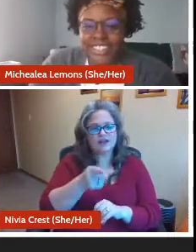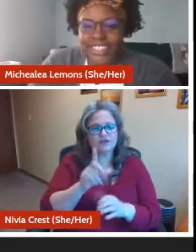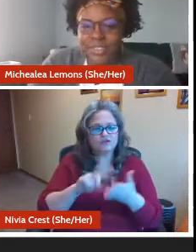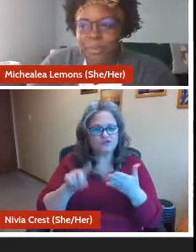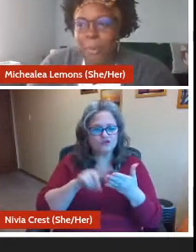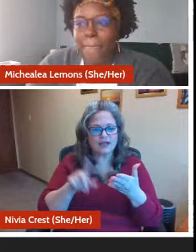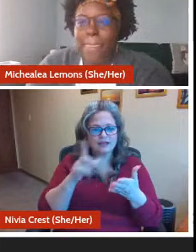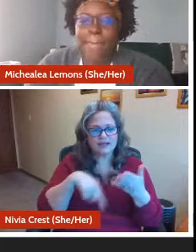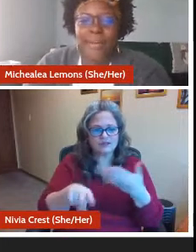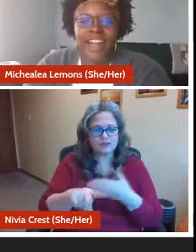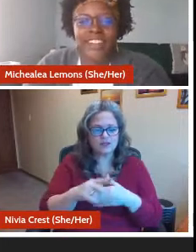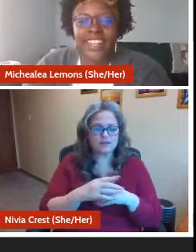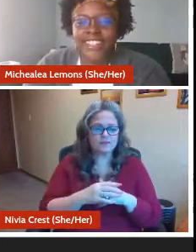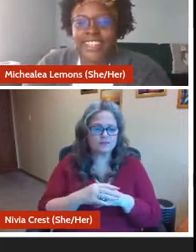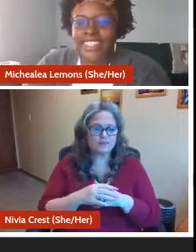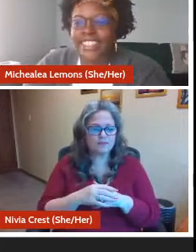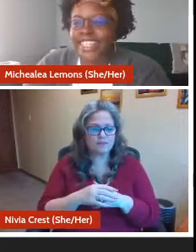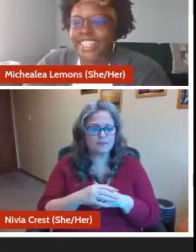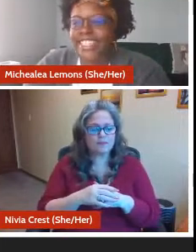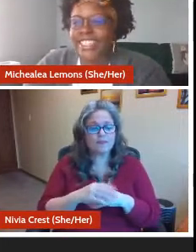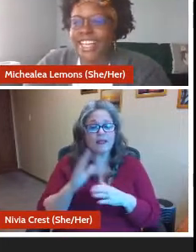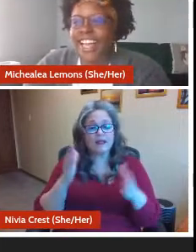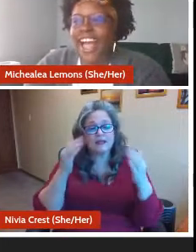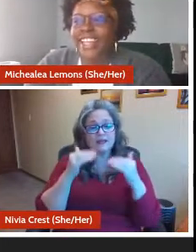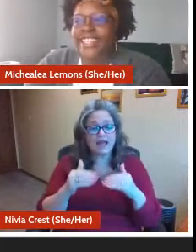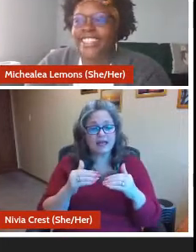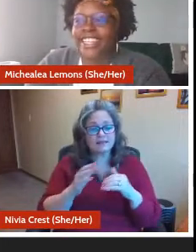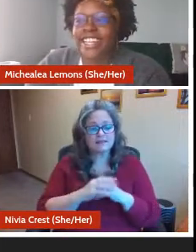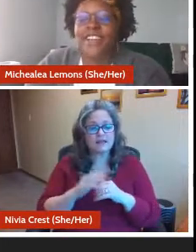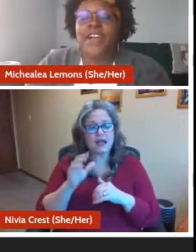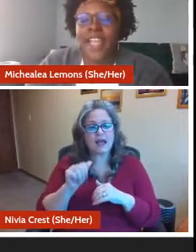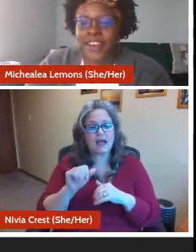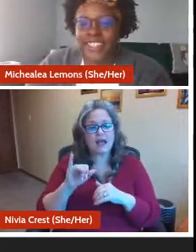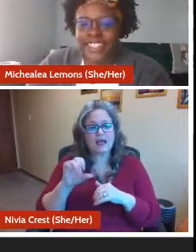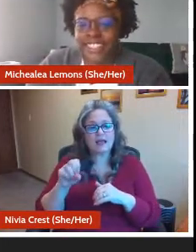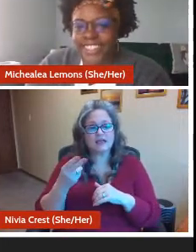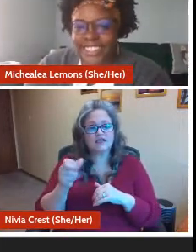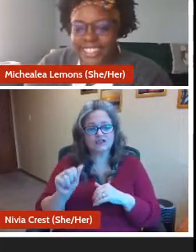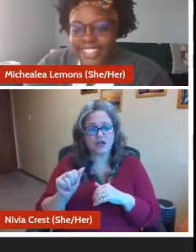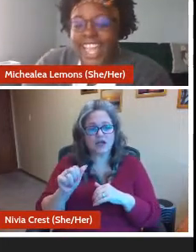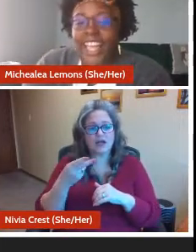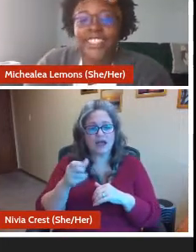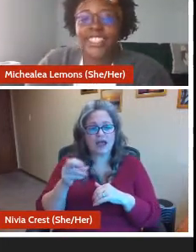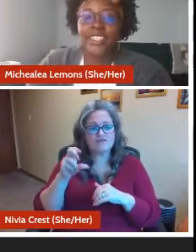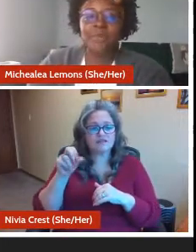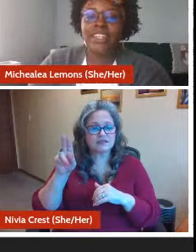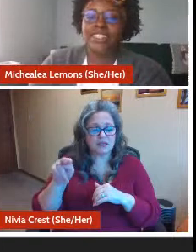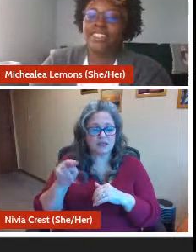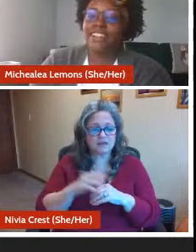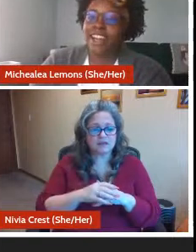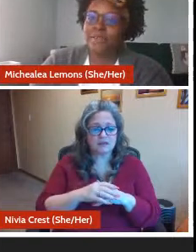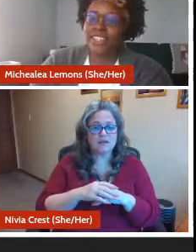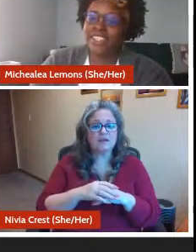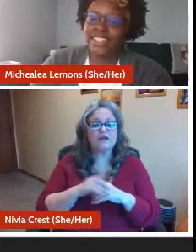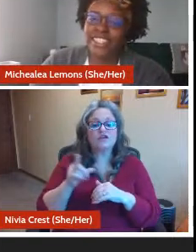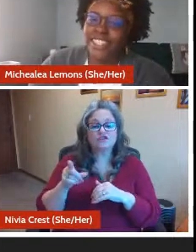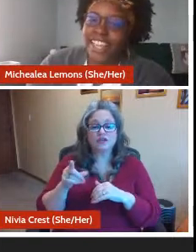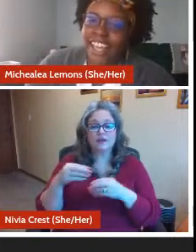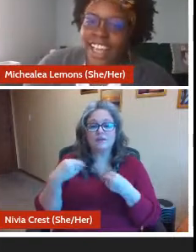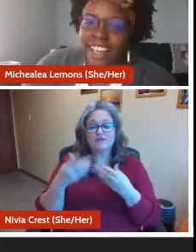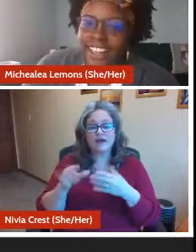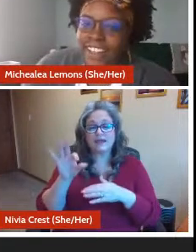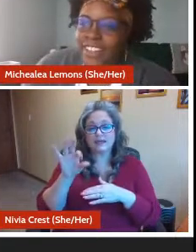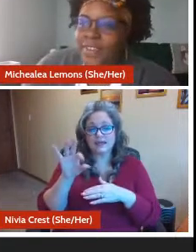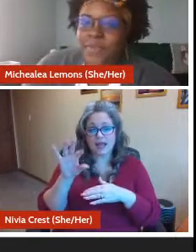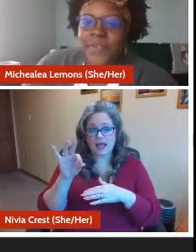launches. Our next artist is Aisha Harrison, and she submitted 9 pieces.